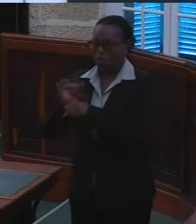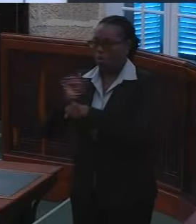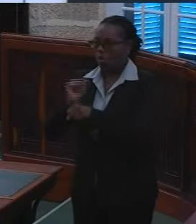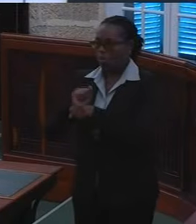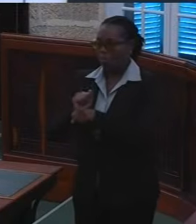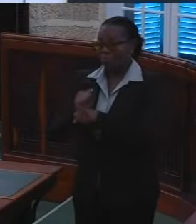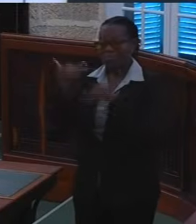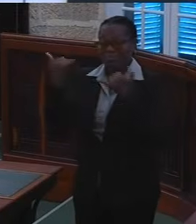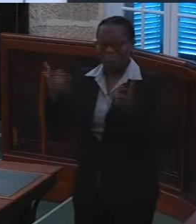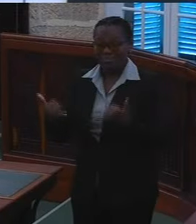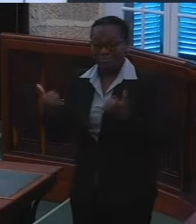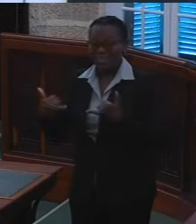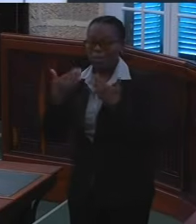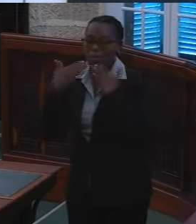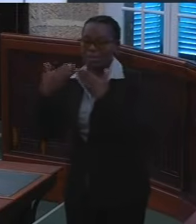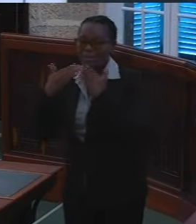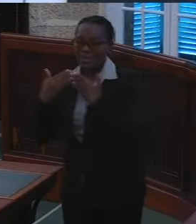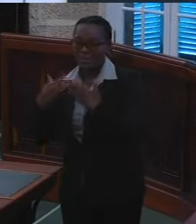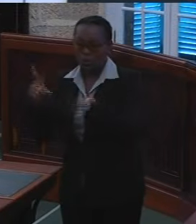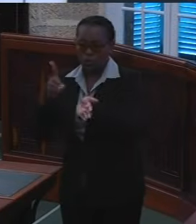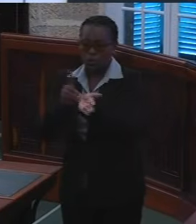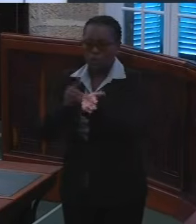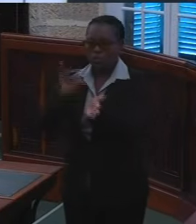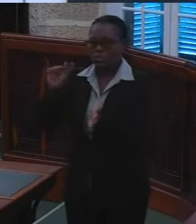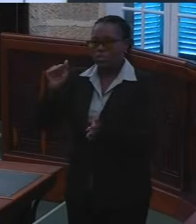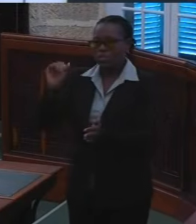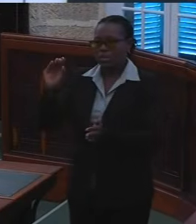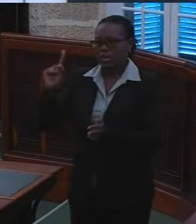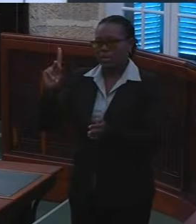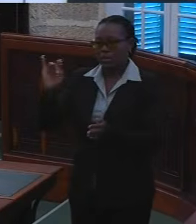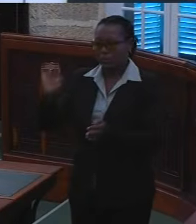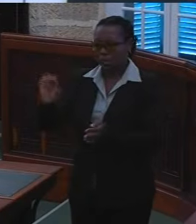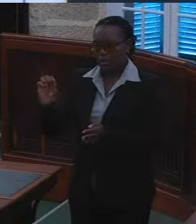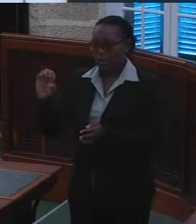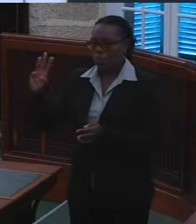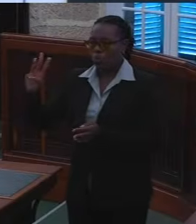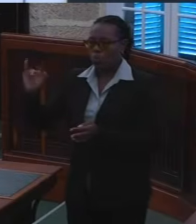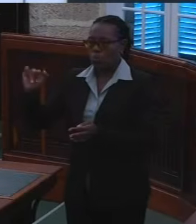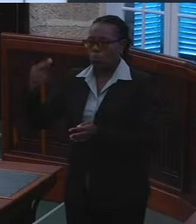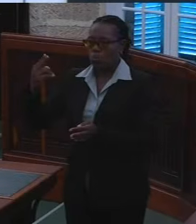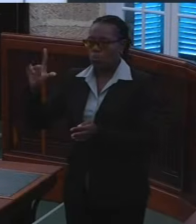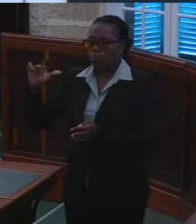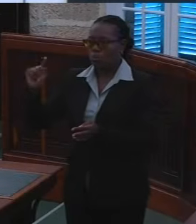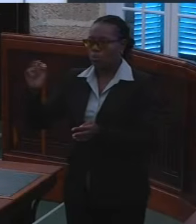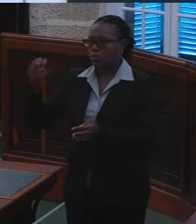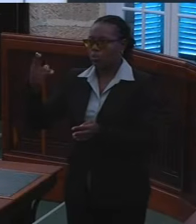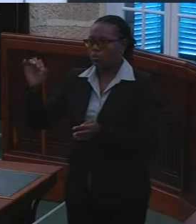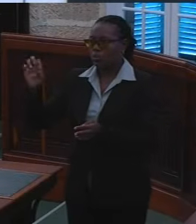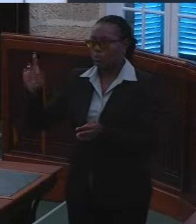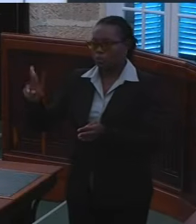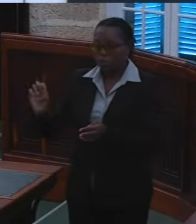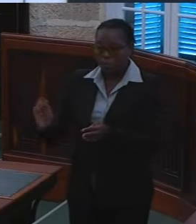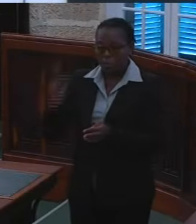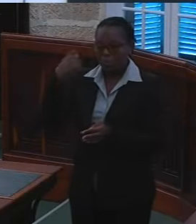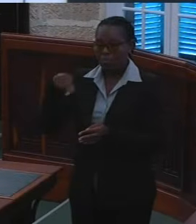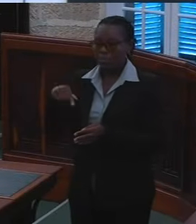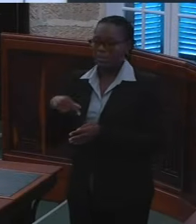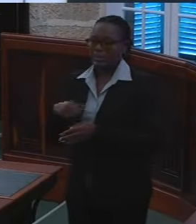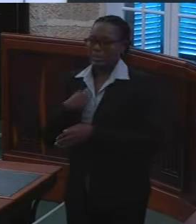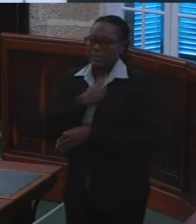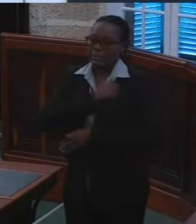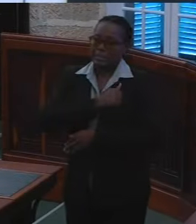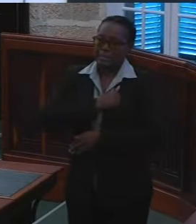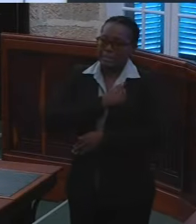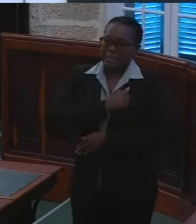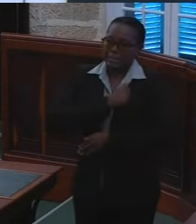thank Dr. Jackie Wilcher, who I must thank and apologize, I think, because I know in the last few